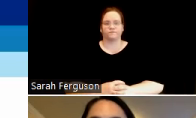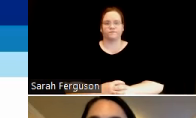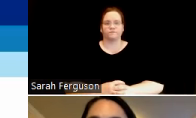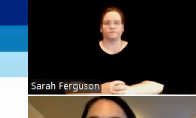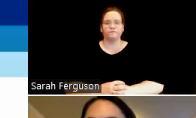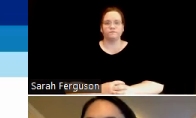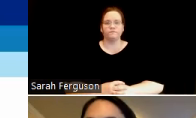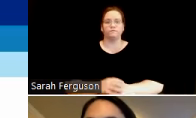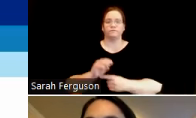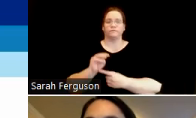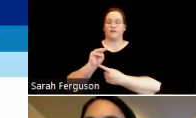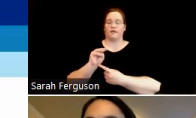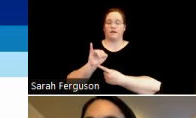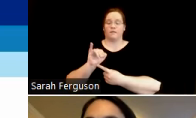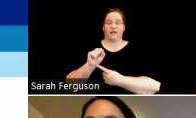The MIS-C